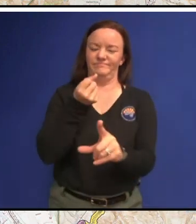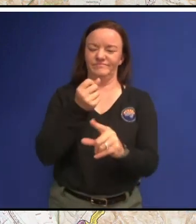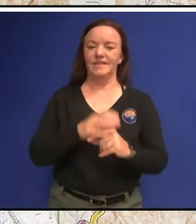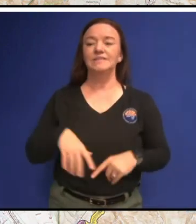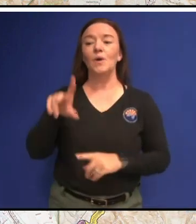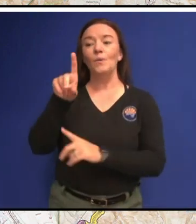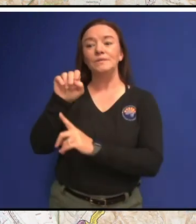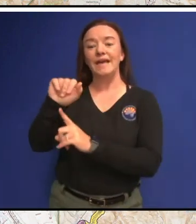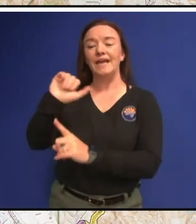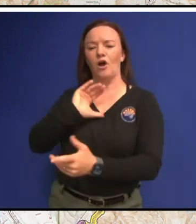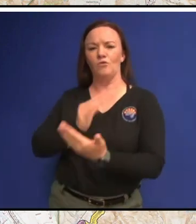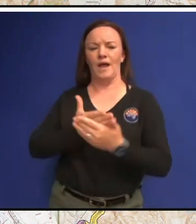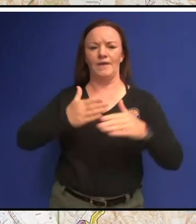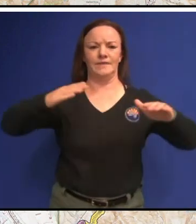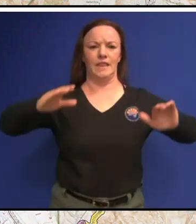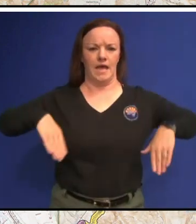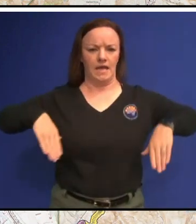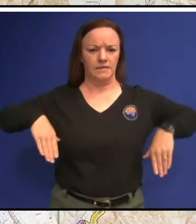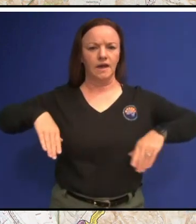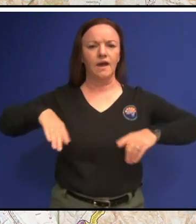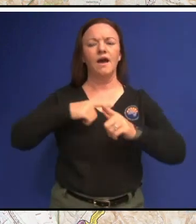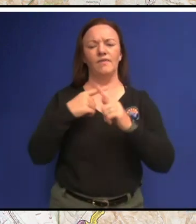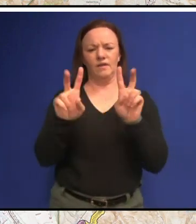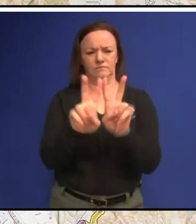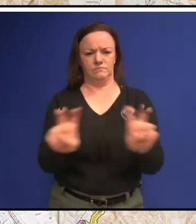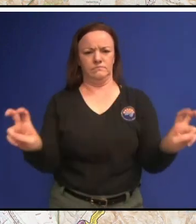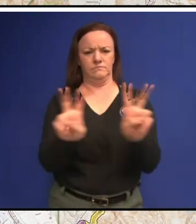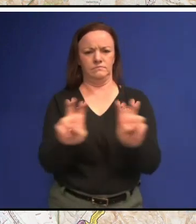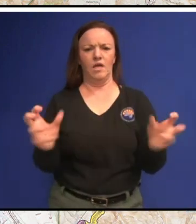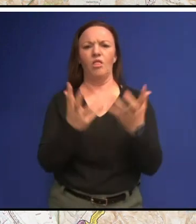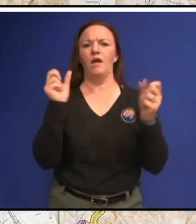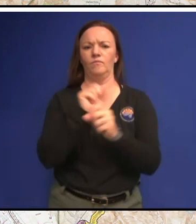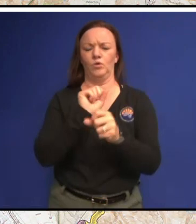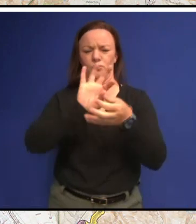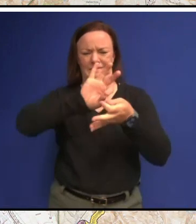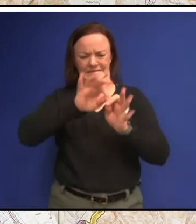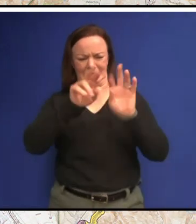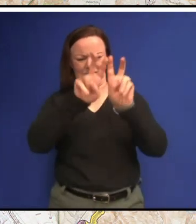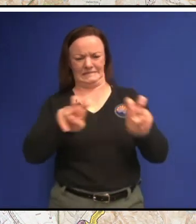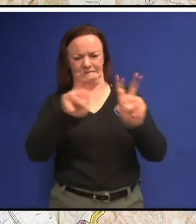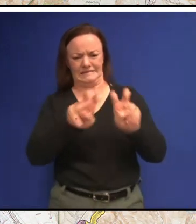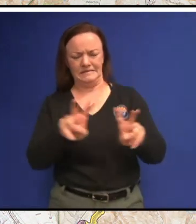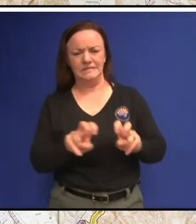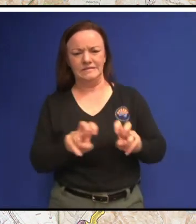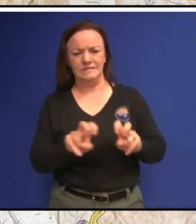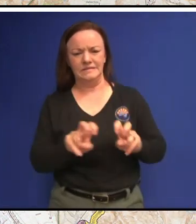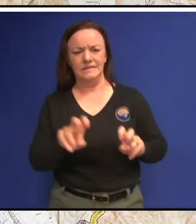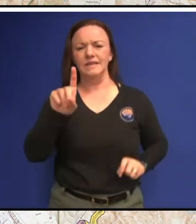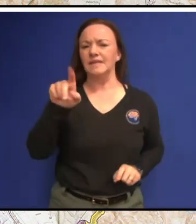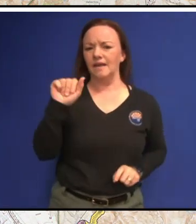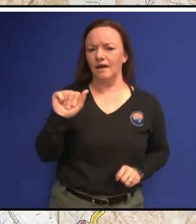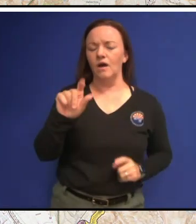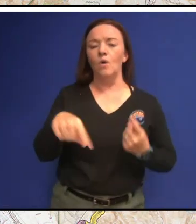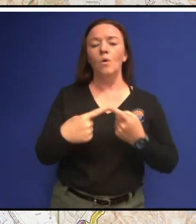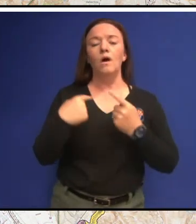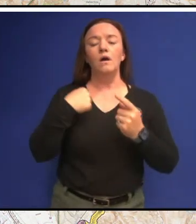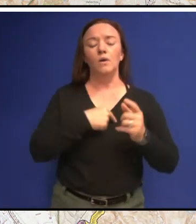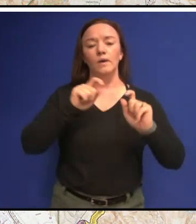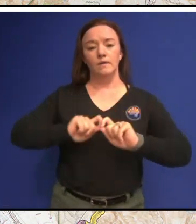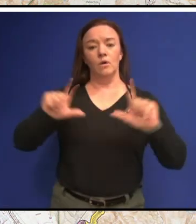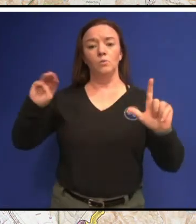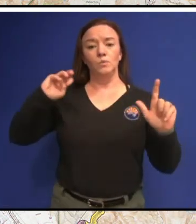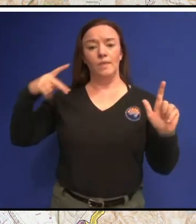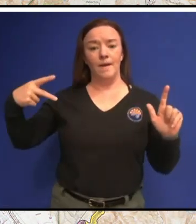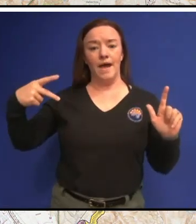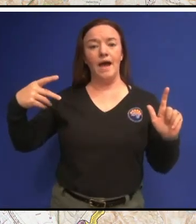there's a lot of work that had to be done to interpret the data. And so when we go to the map, you'll see that I took like Crayola crayons, actually a